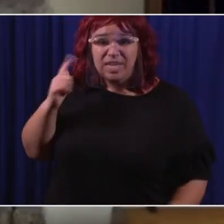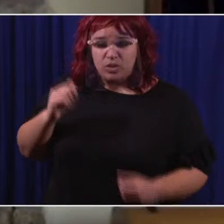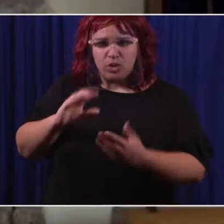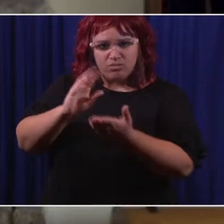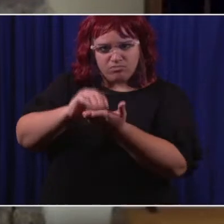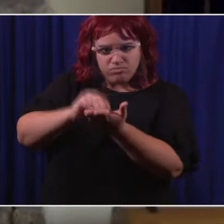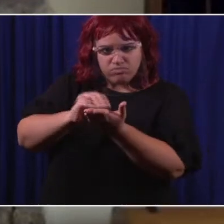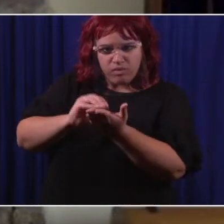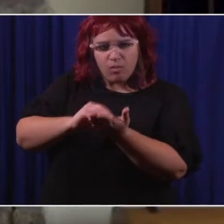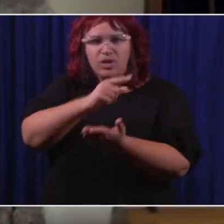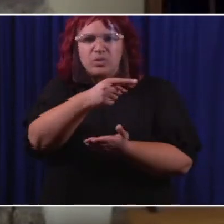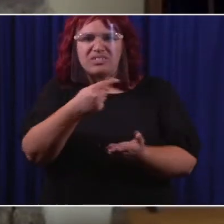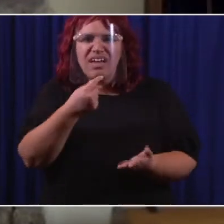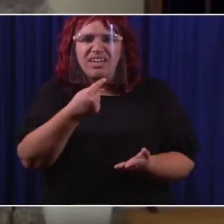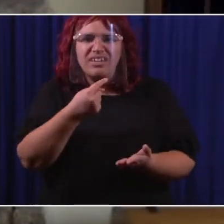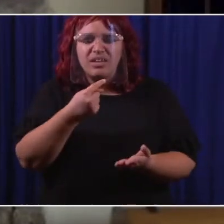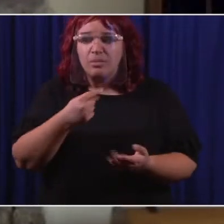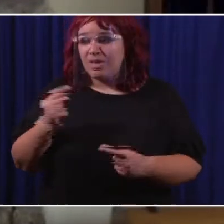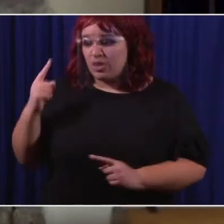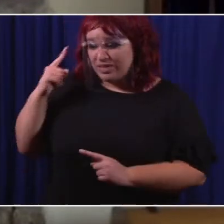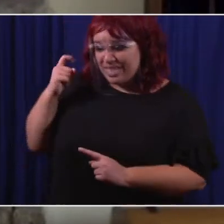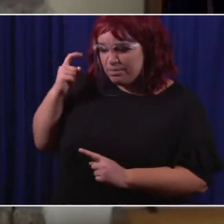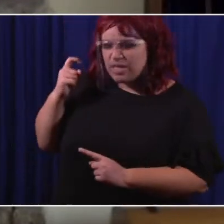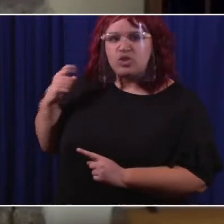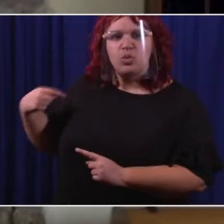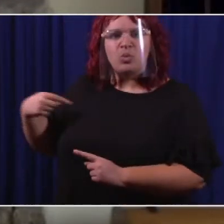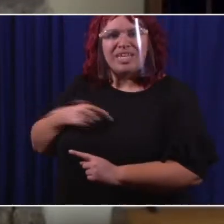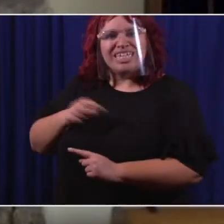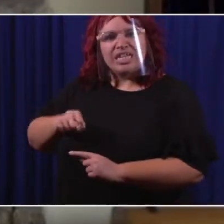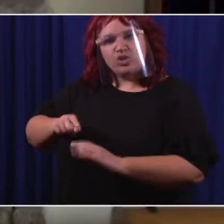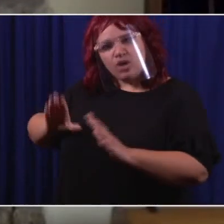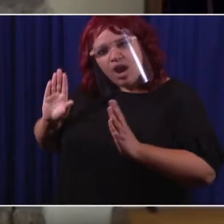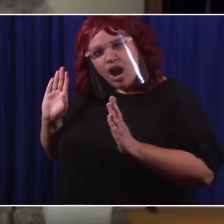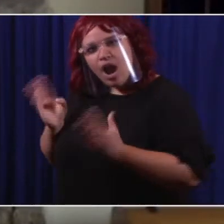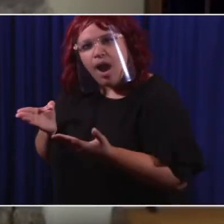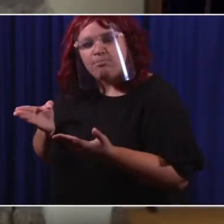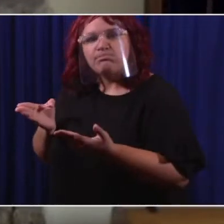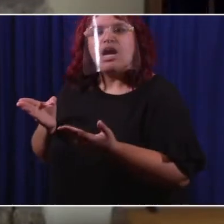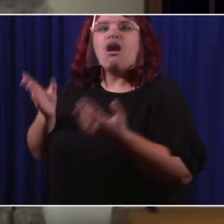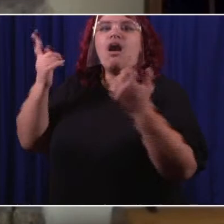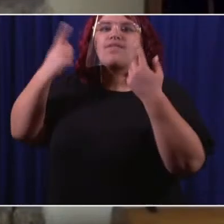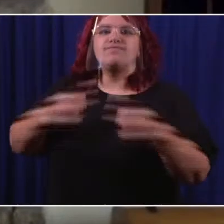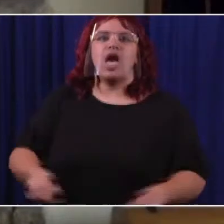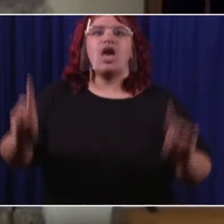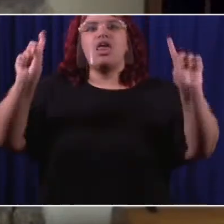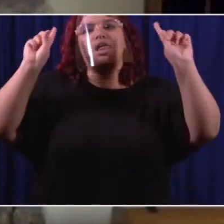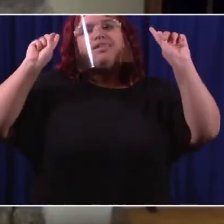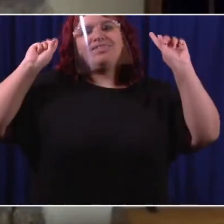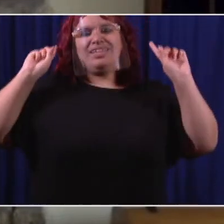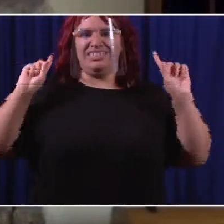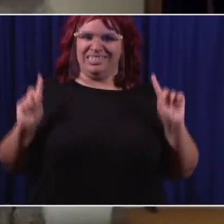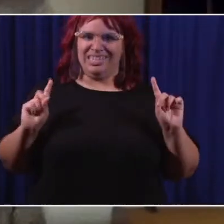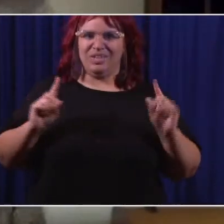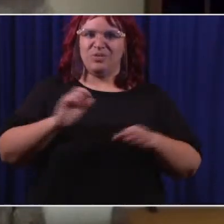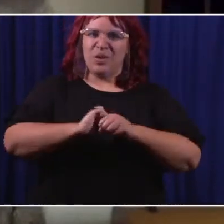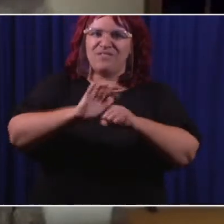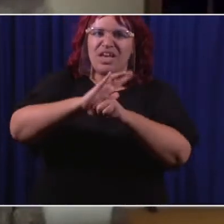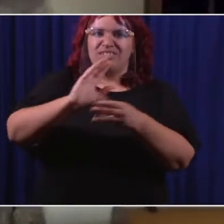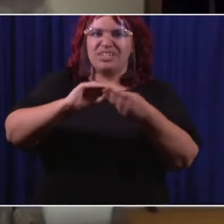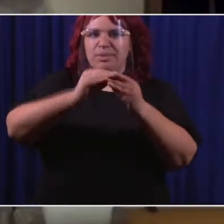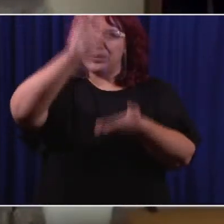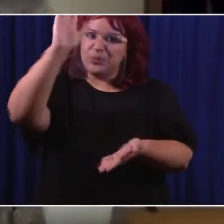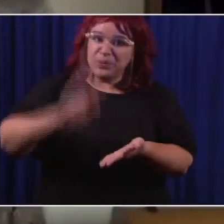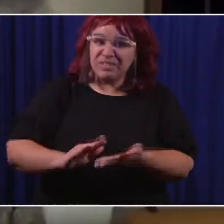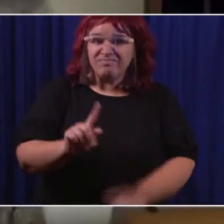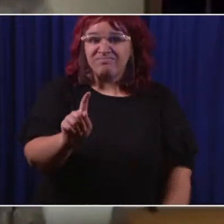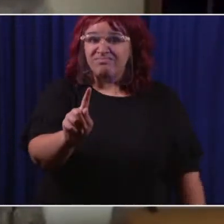to be able to complete the circle to make sure that this is all taken care of and we can stop this spread? Well, Jim, this is